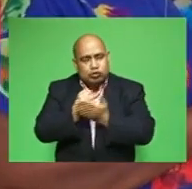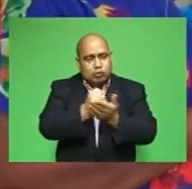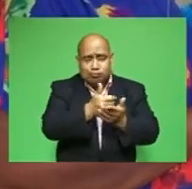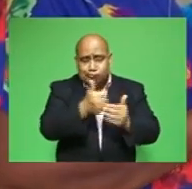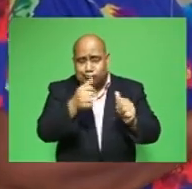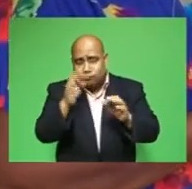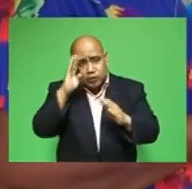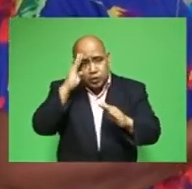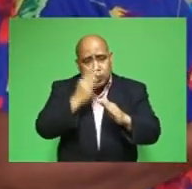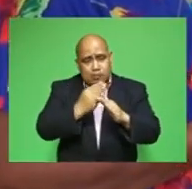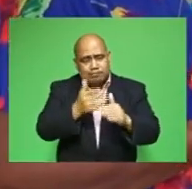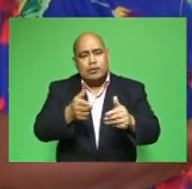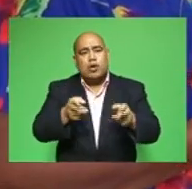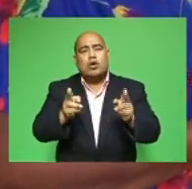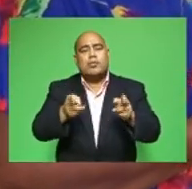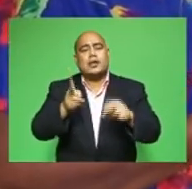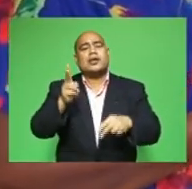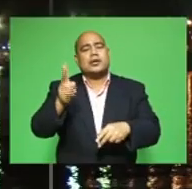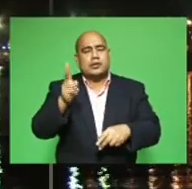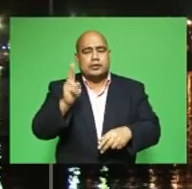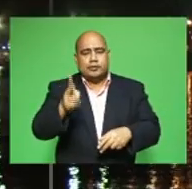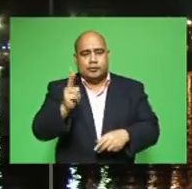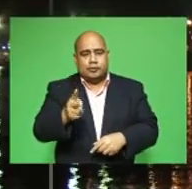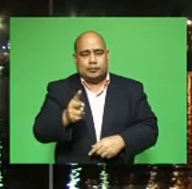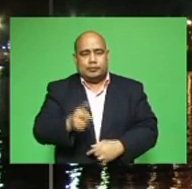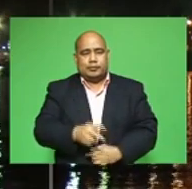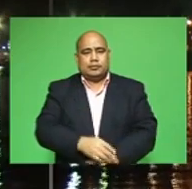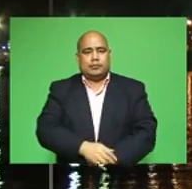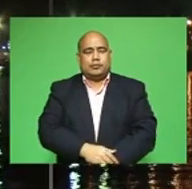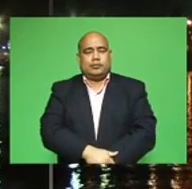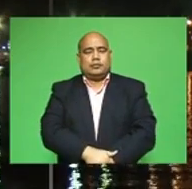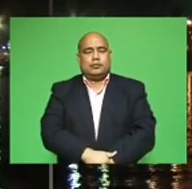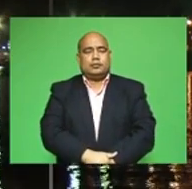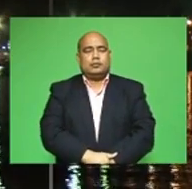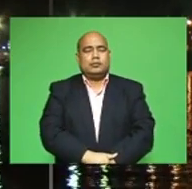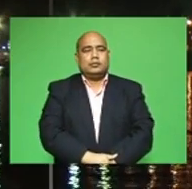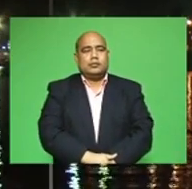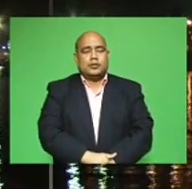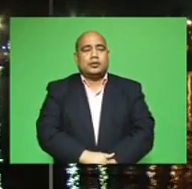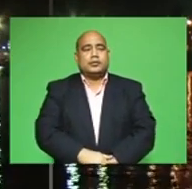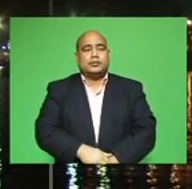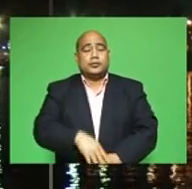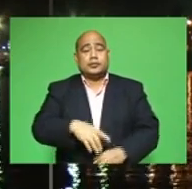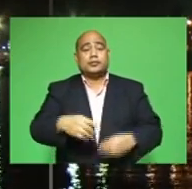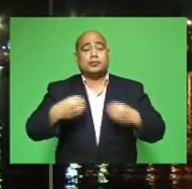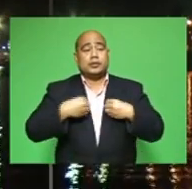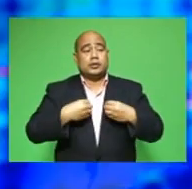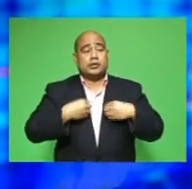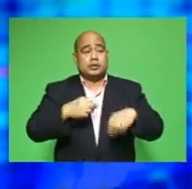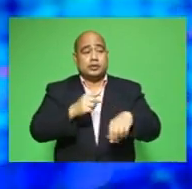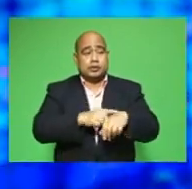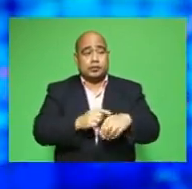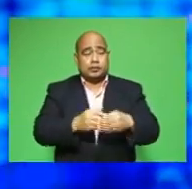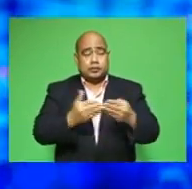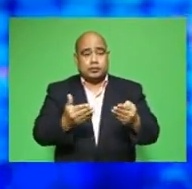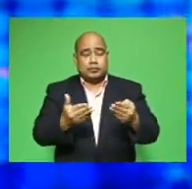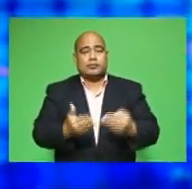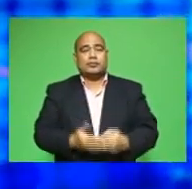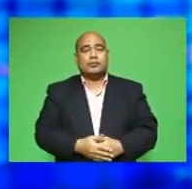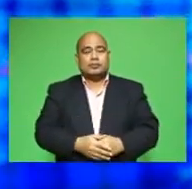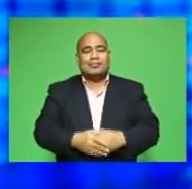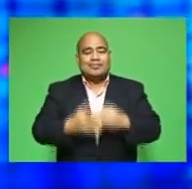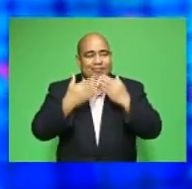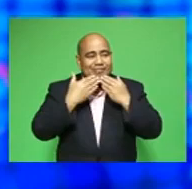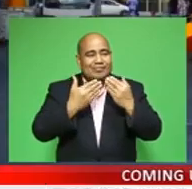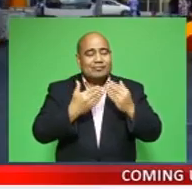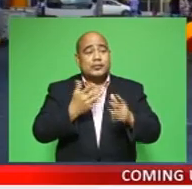normal. Kelly Vadala, FBC News. And it's business time now with Whitney. Thanks, Jackie. Coming up in